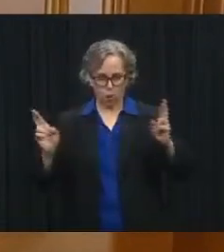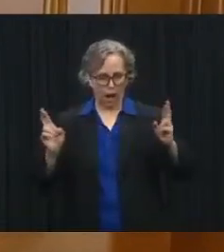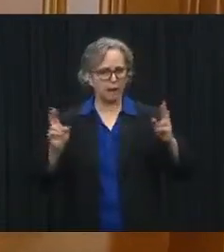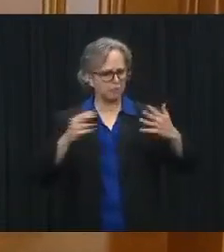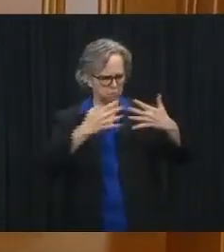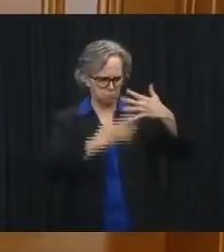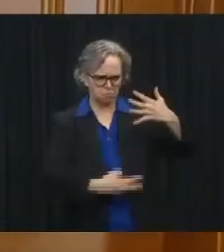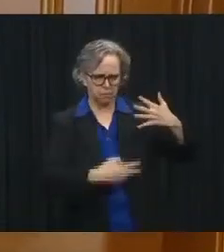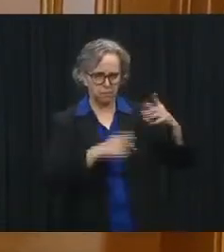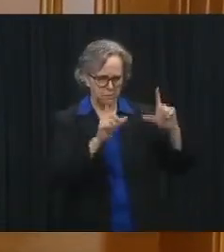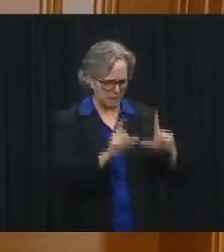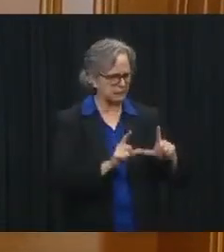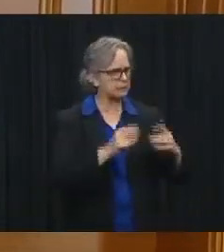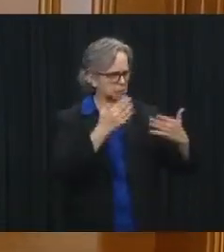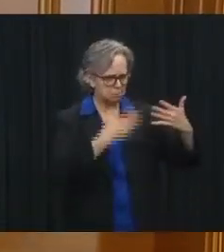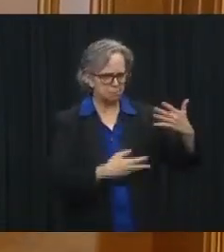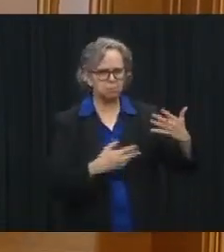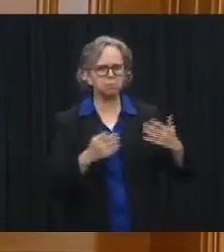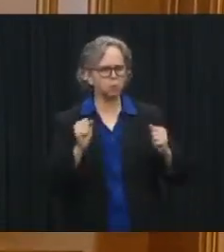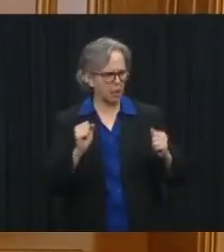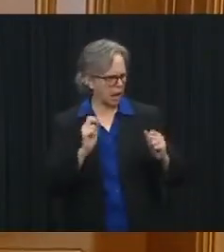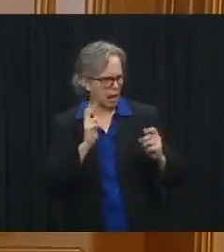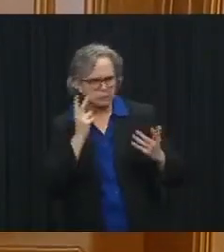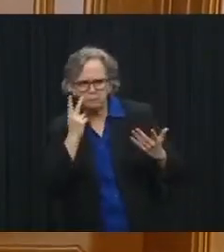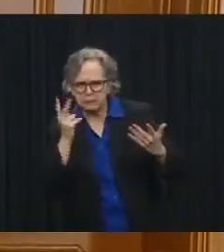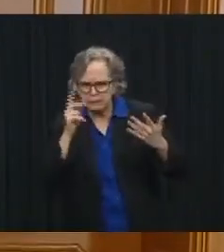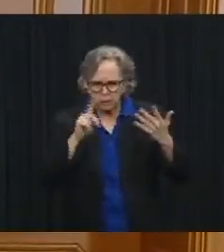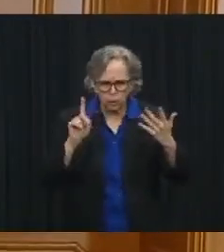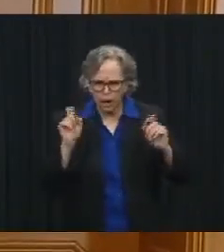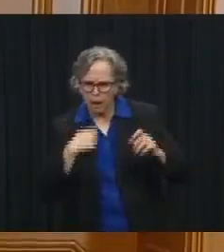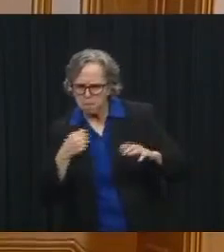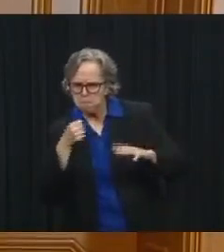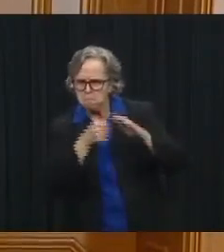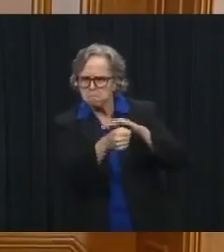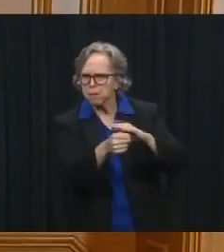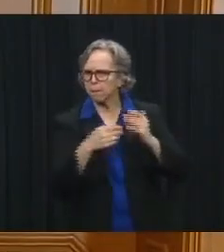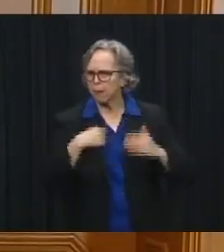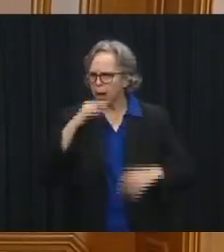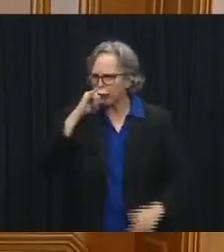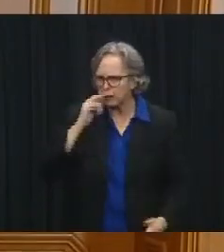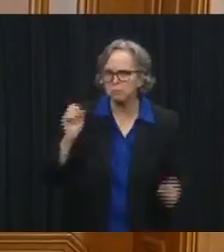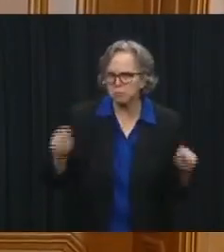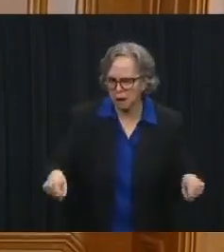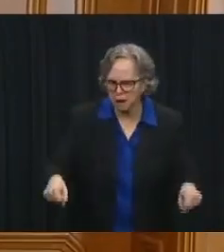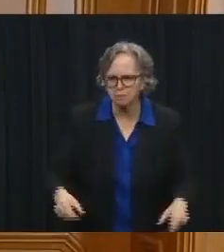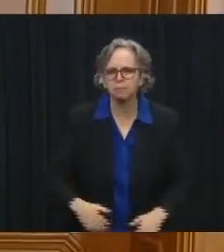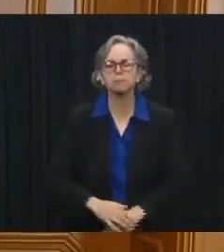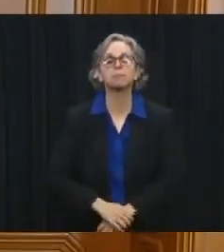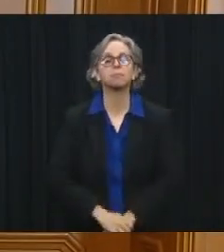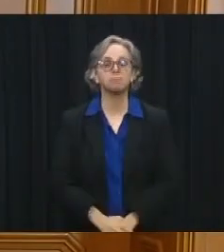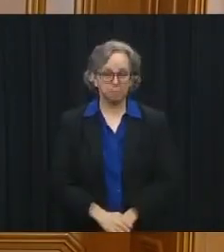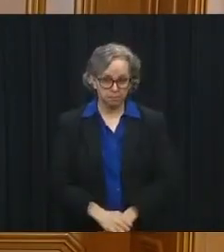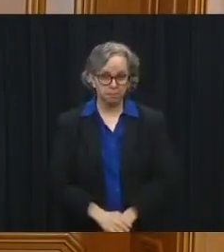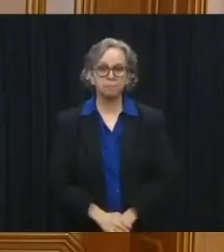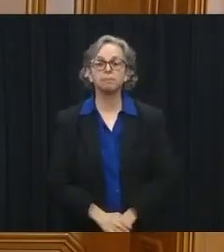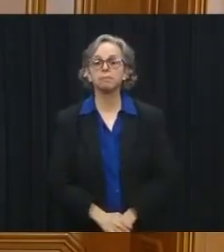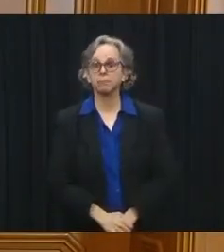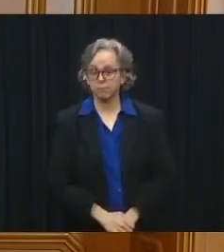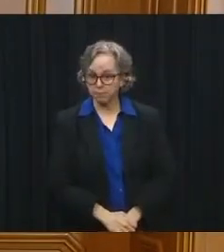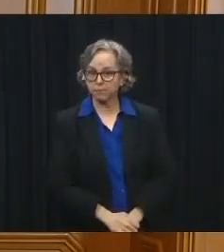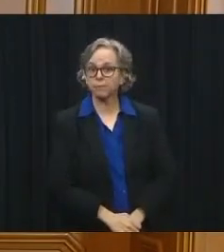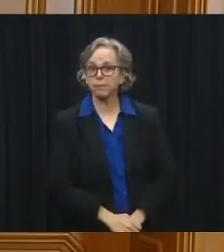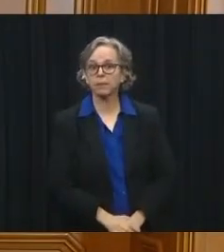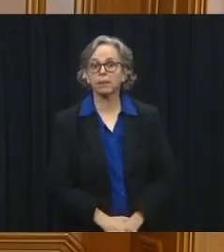these special licenses. Let me talk now about state